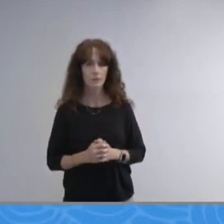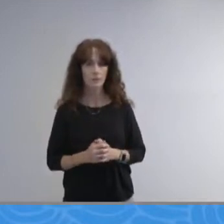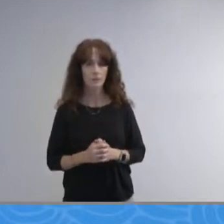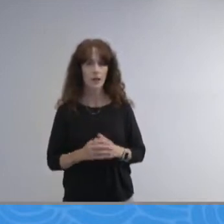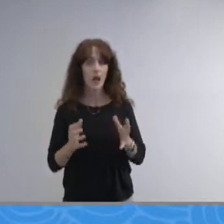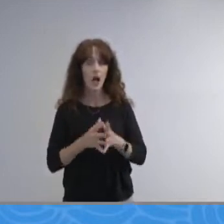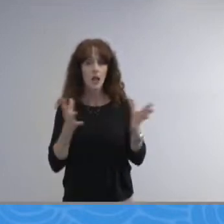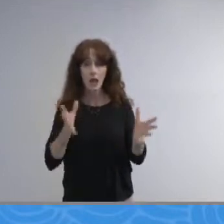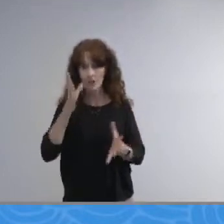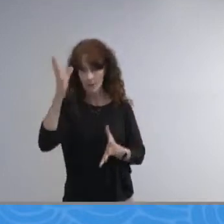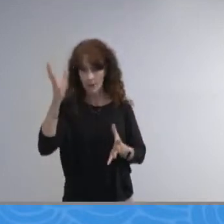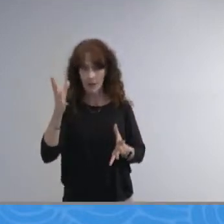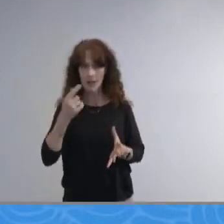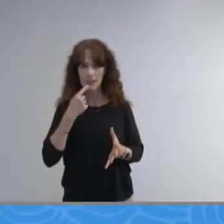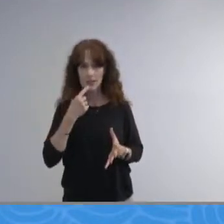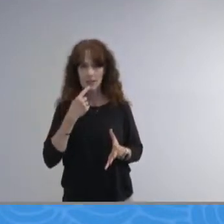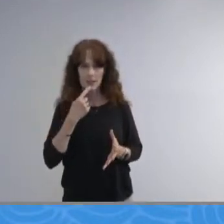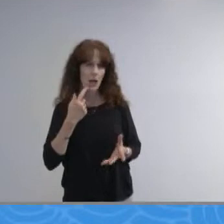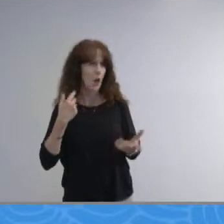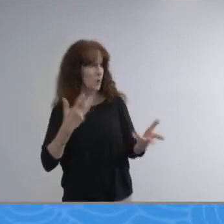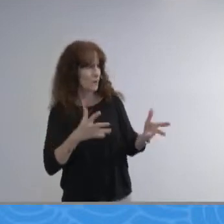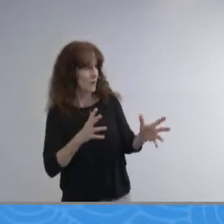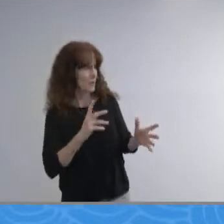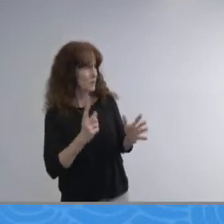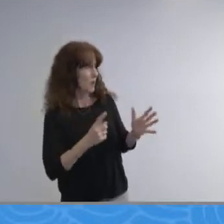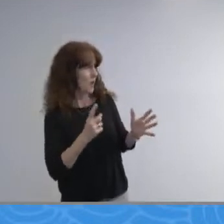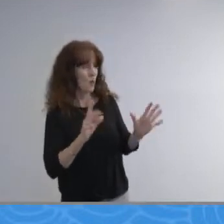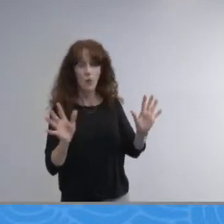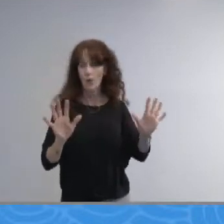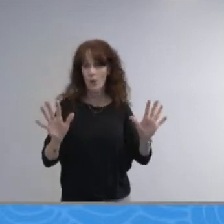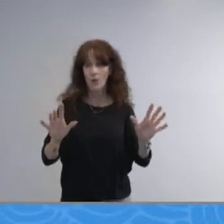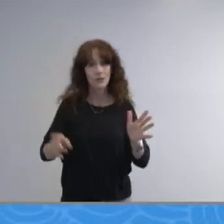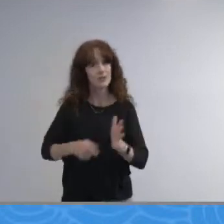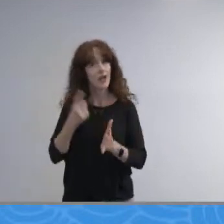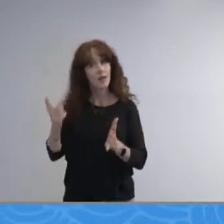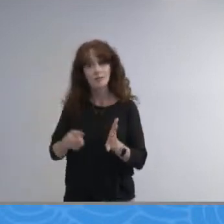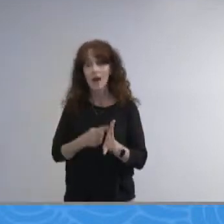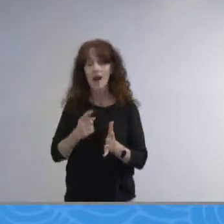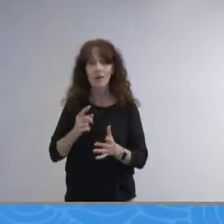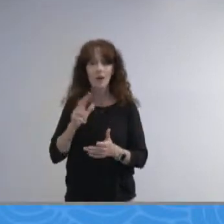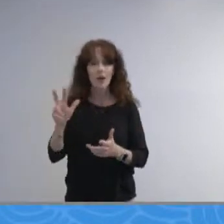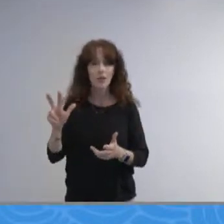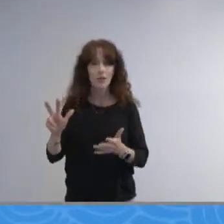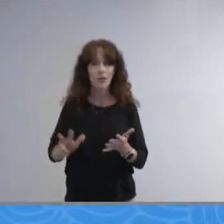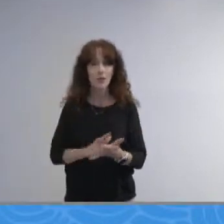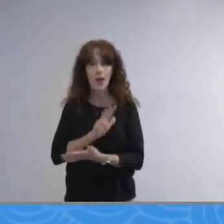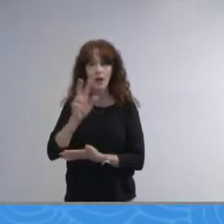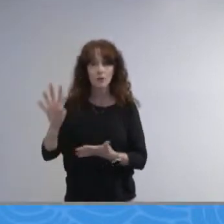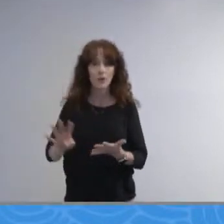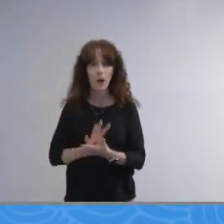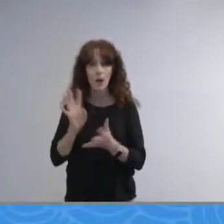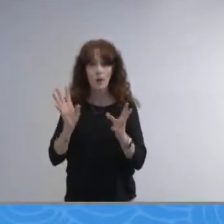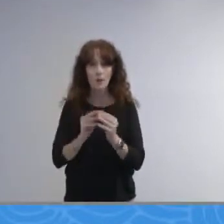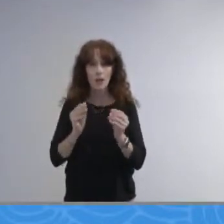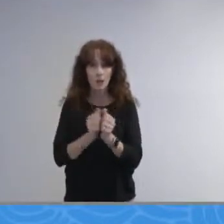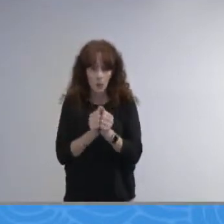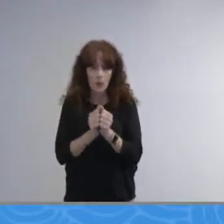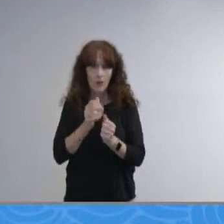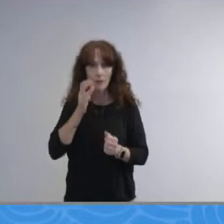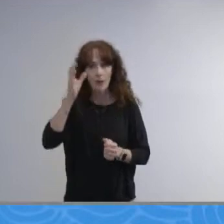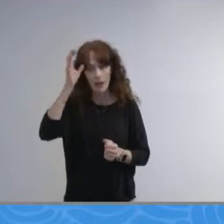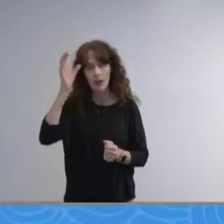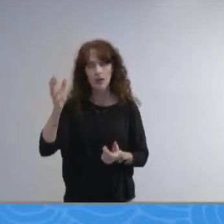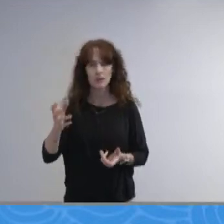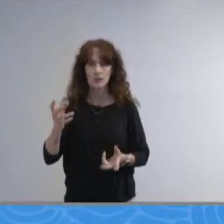A lot of the parents say, well, are we going to finish an hour? No. Sometimes we have 3 or 4 hour meetings with these parents